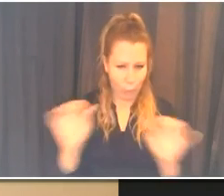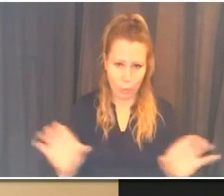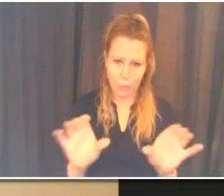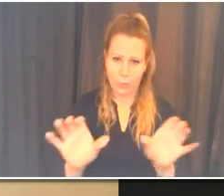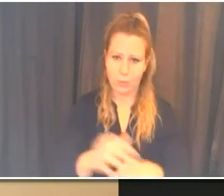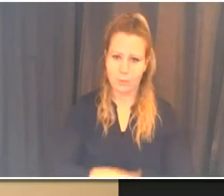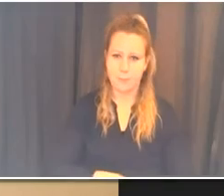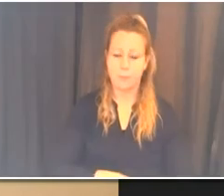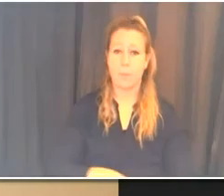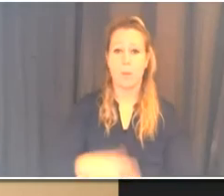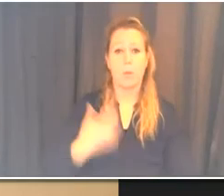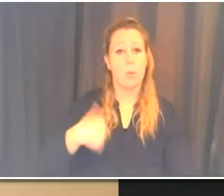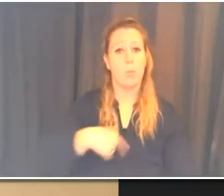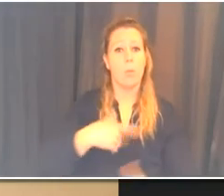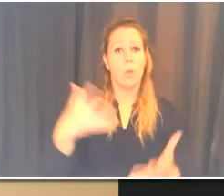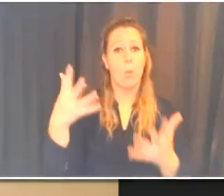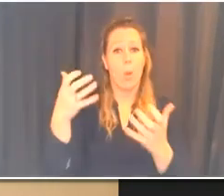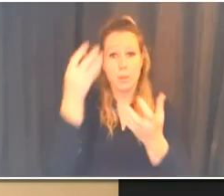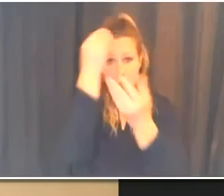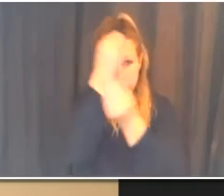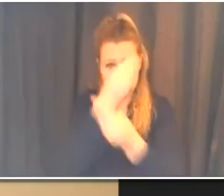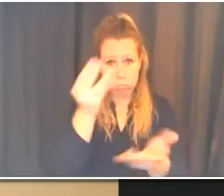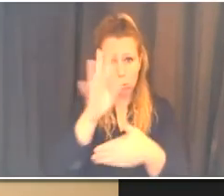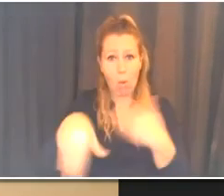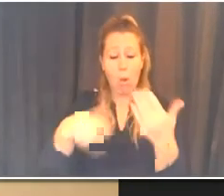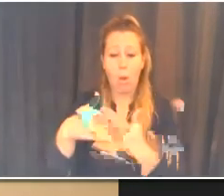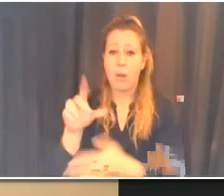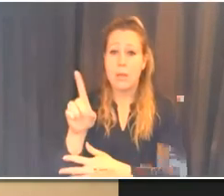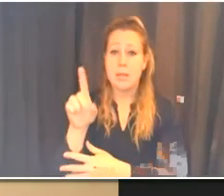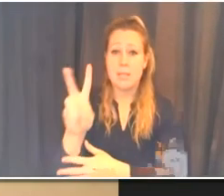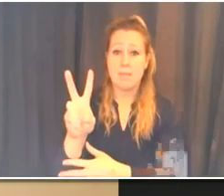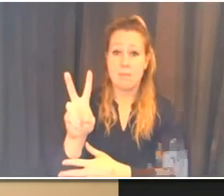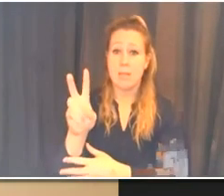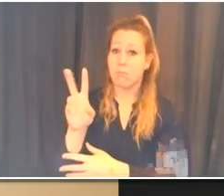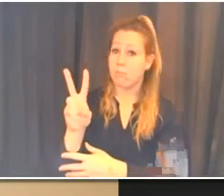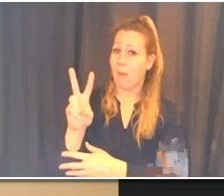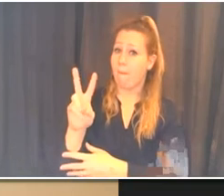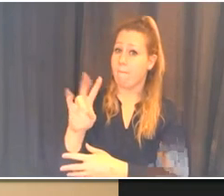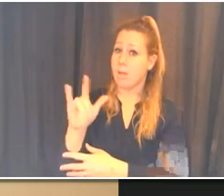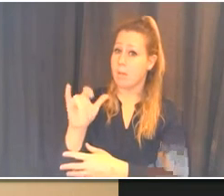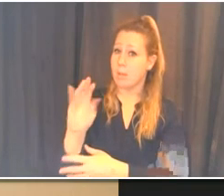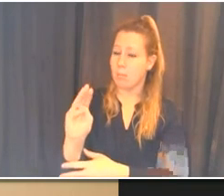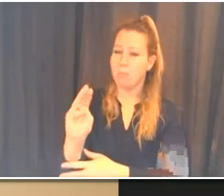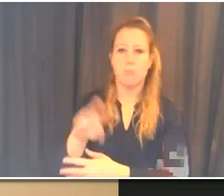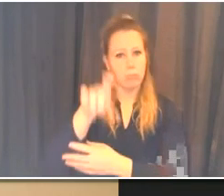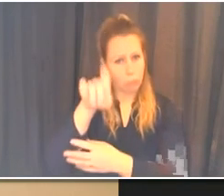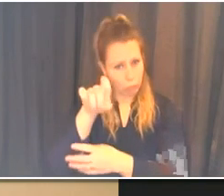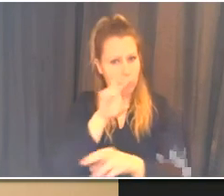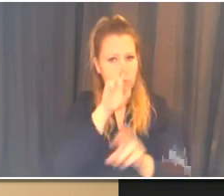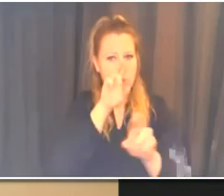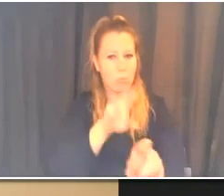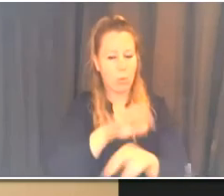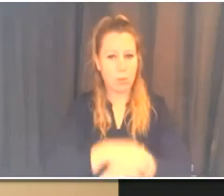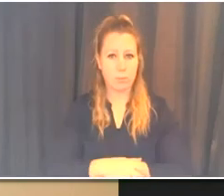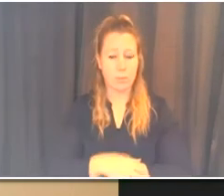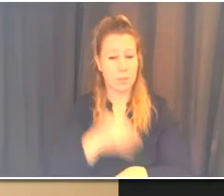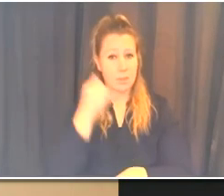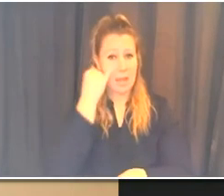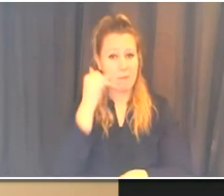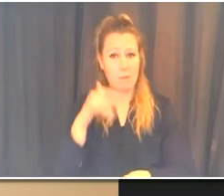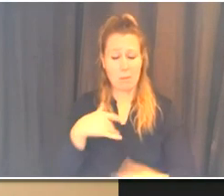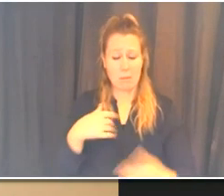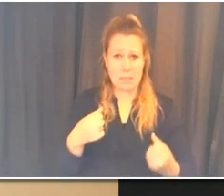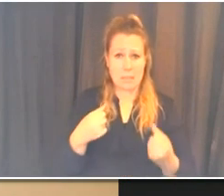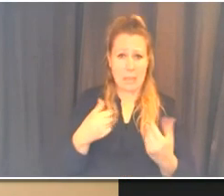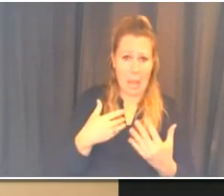you should call 911 uh and that we are here to work directly with you to ensure you're getting the services that you need